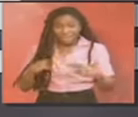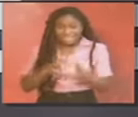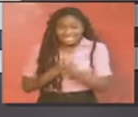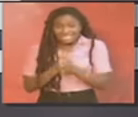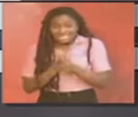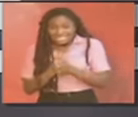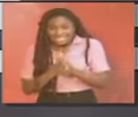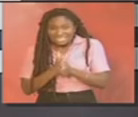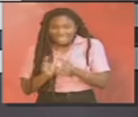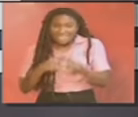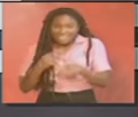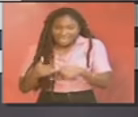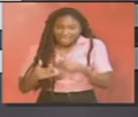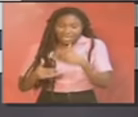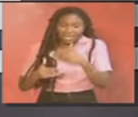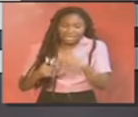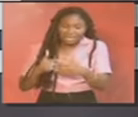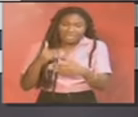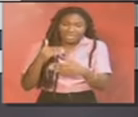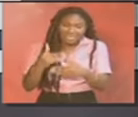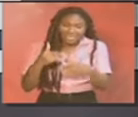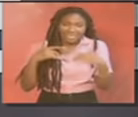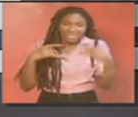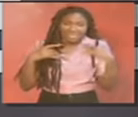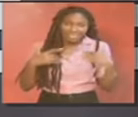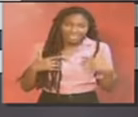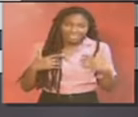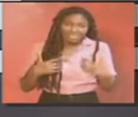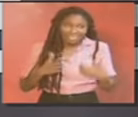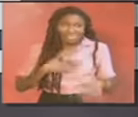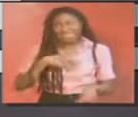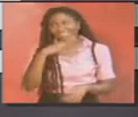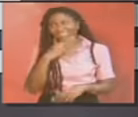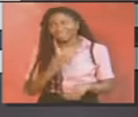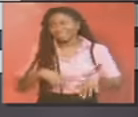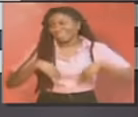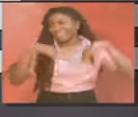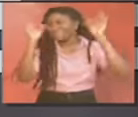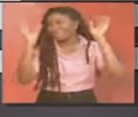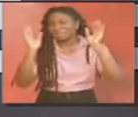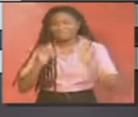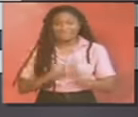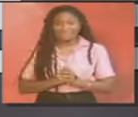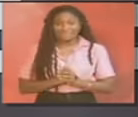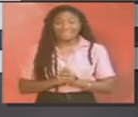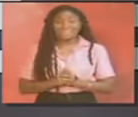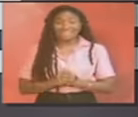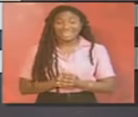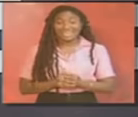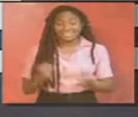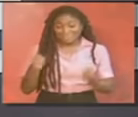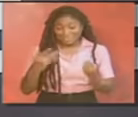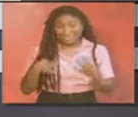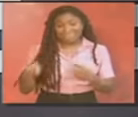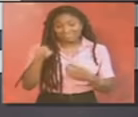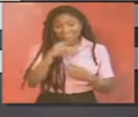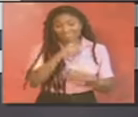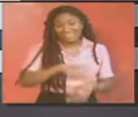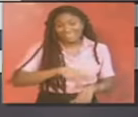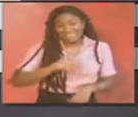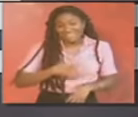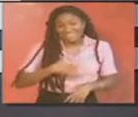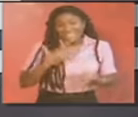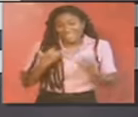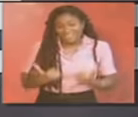very weary, fed up, and wanting to give up. That's how many of us might be feeling at